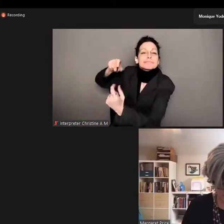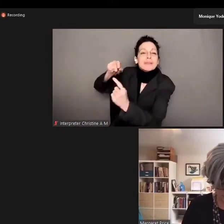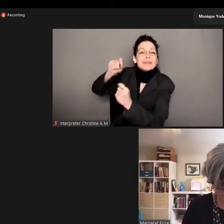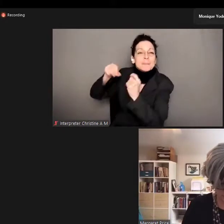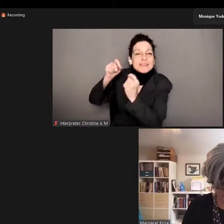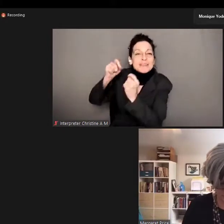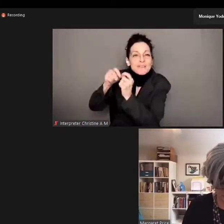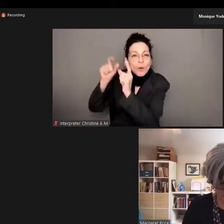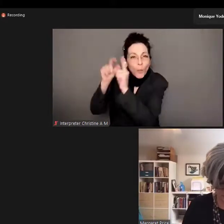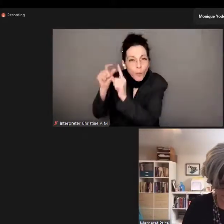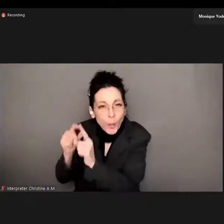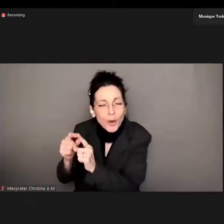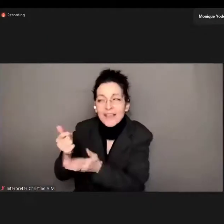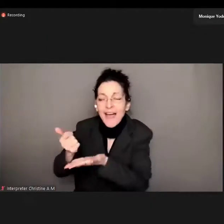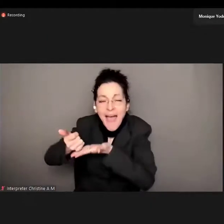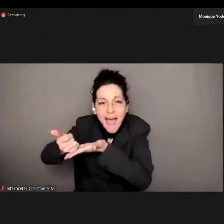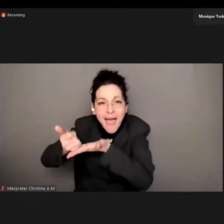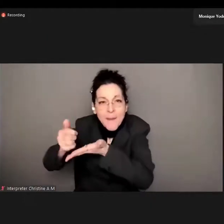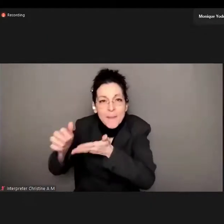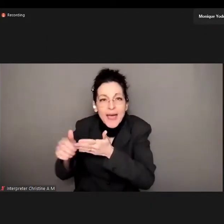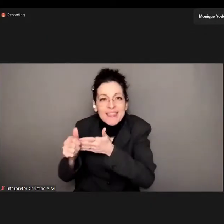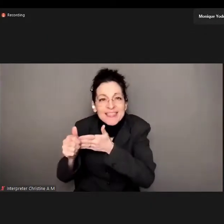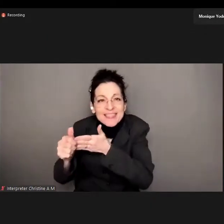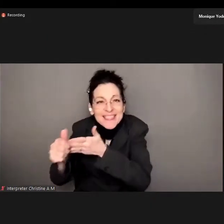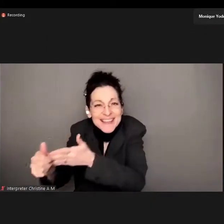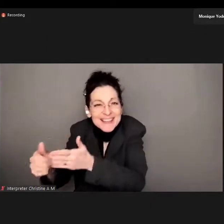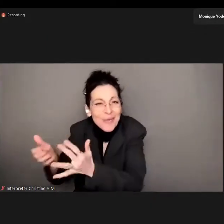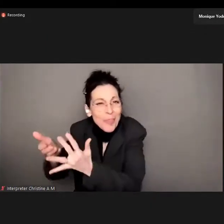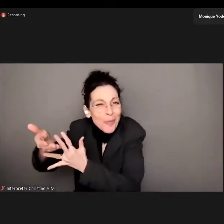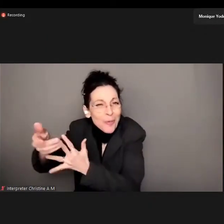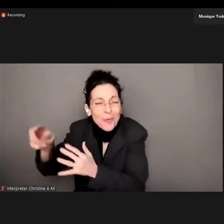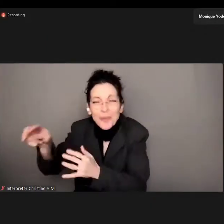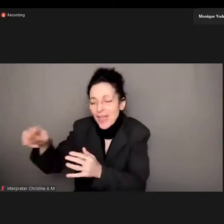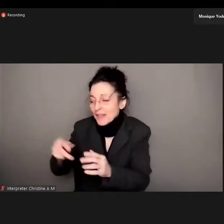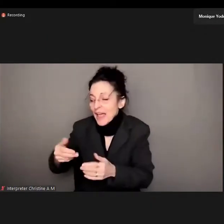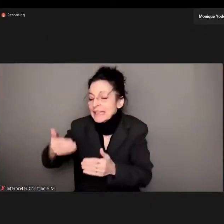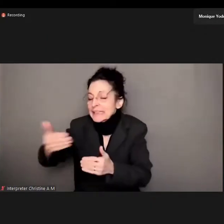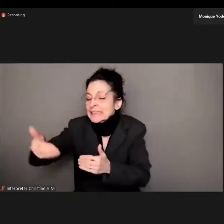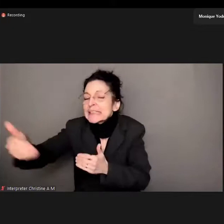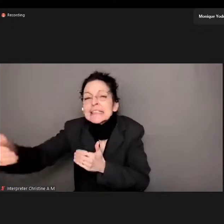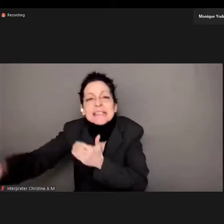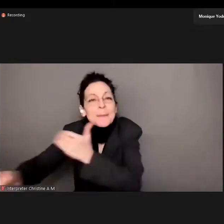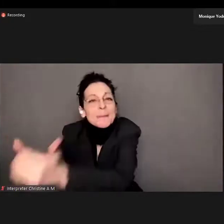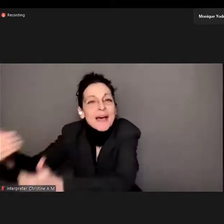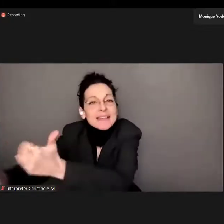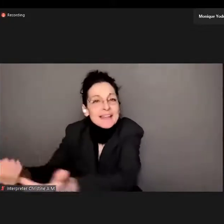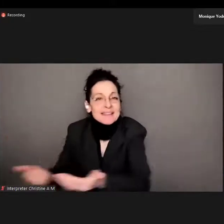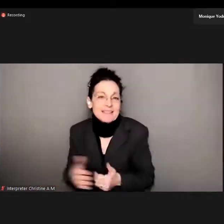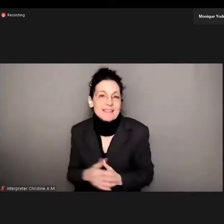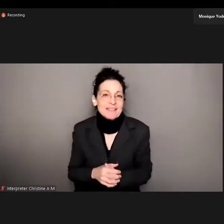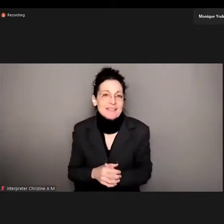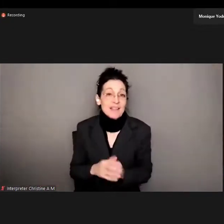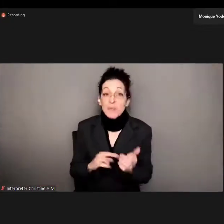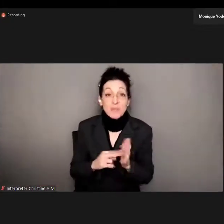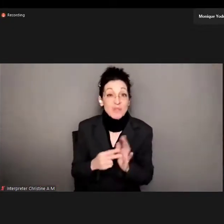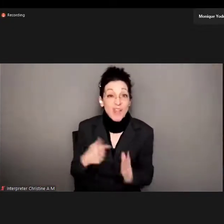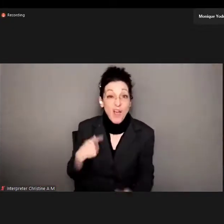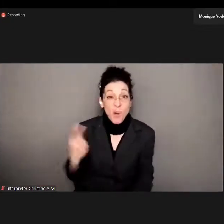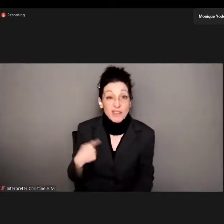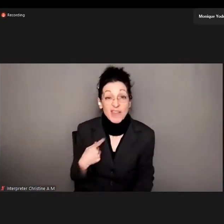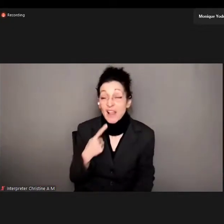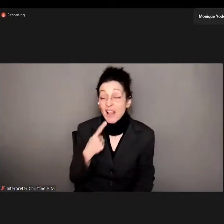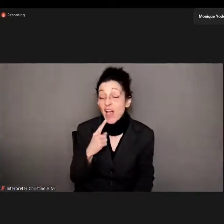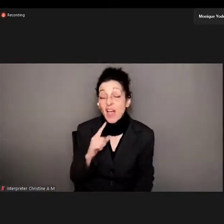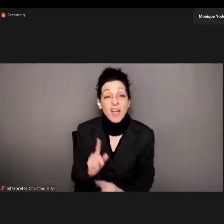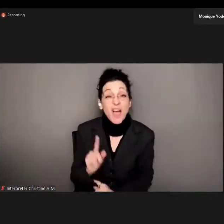that visualization of scrolling up or down on a shared screen, is to actually verbally say, okay, I'm going to scroll